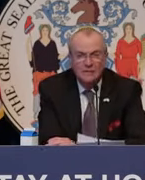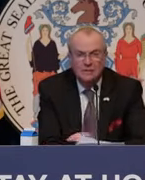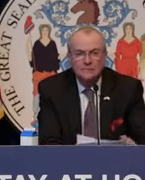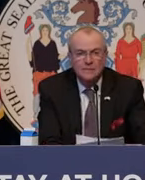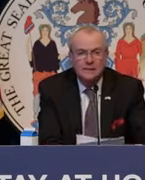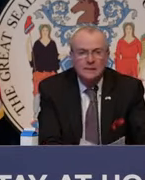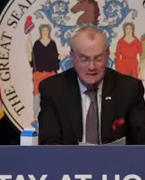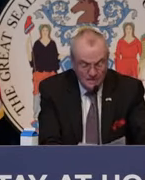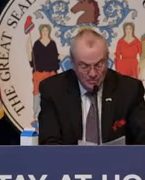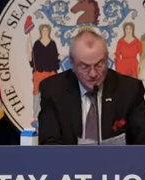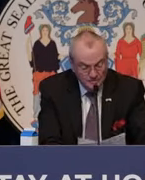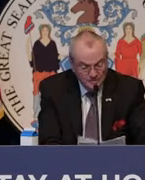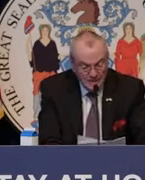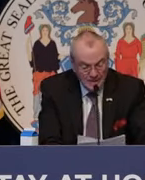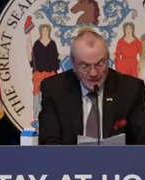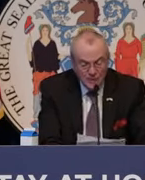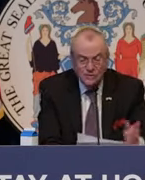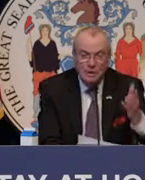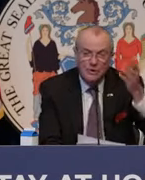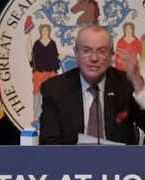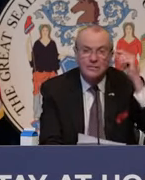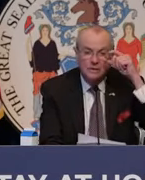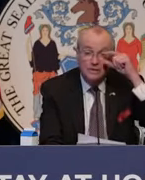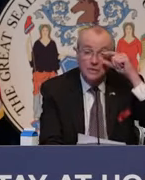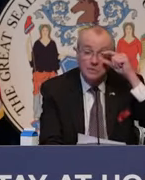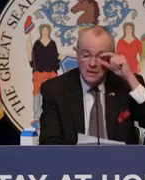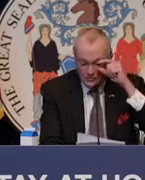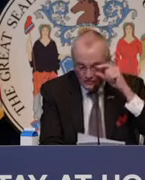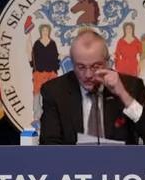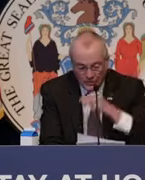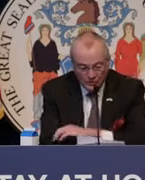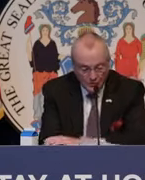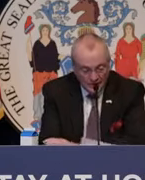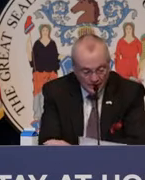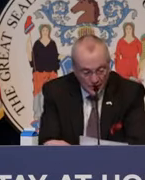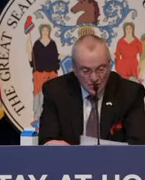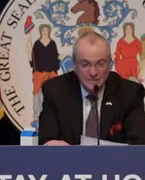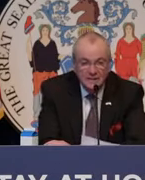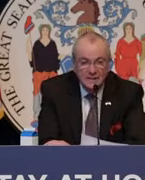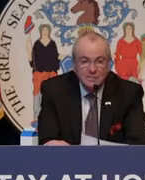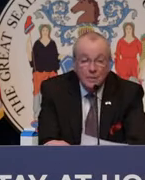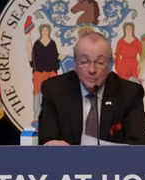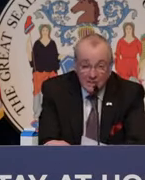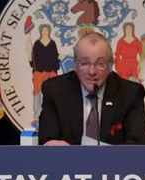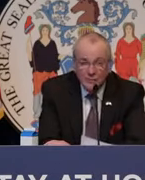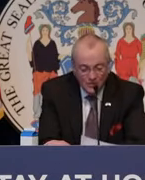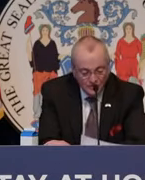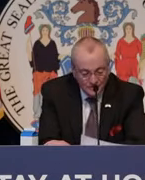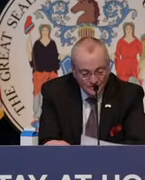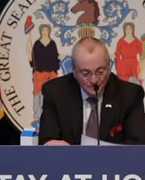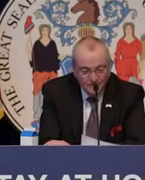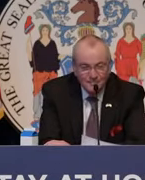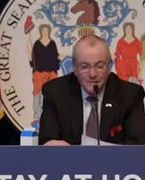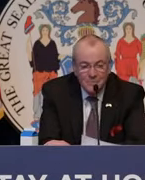real accurate number. Let's remember several of those blessed souls that we have lost. We begin